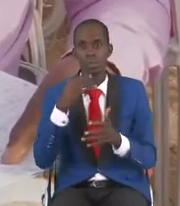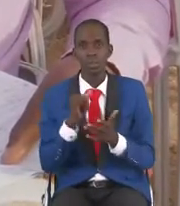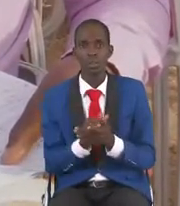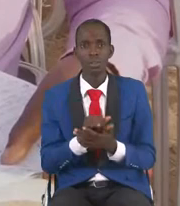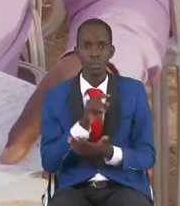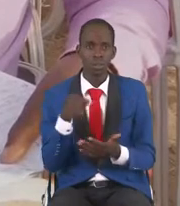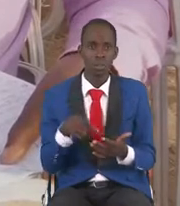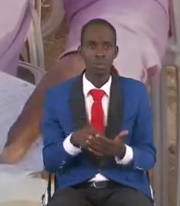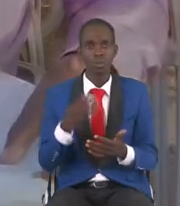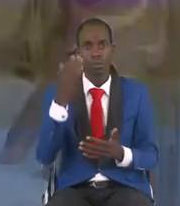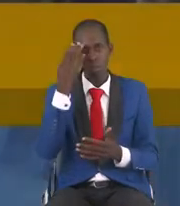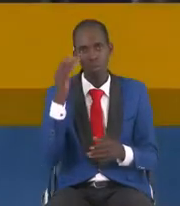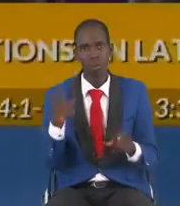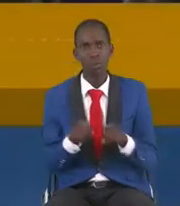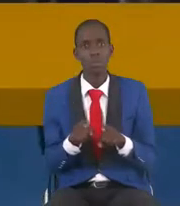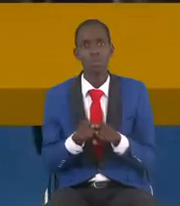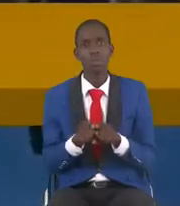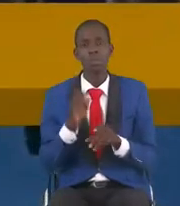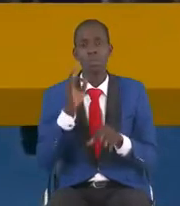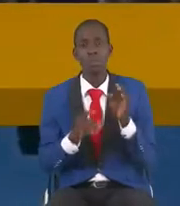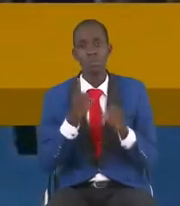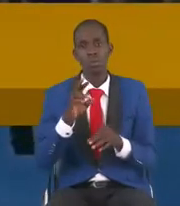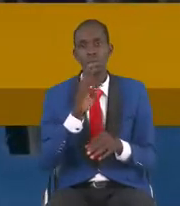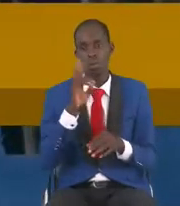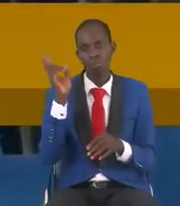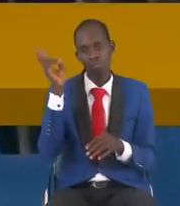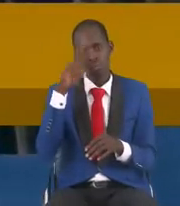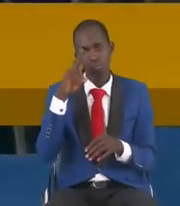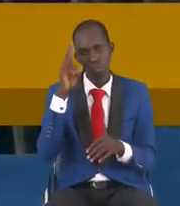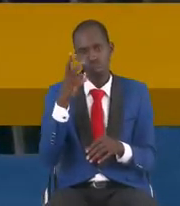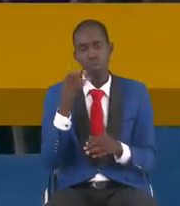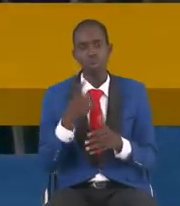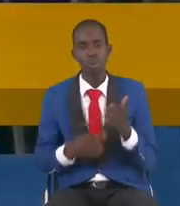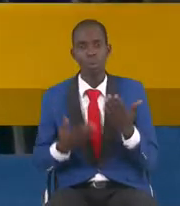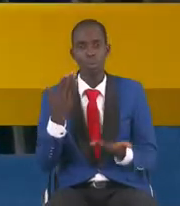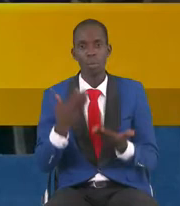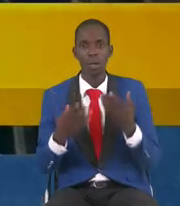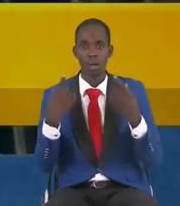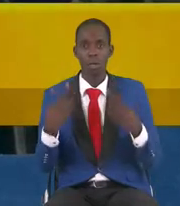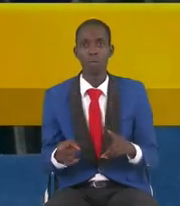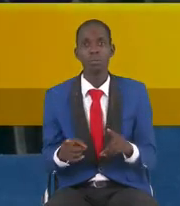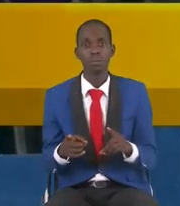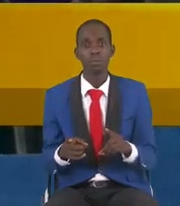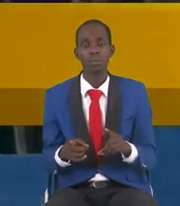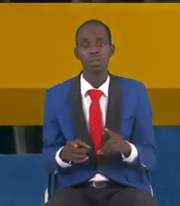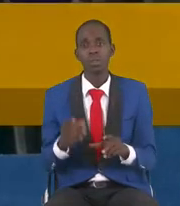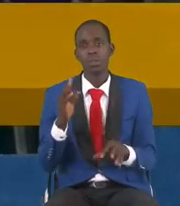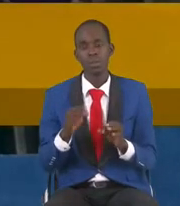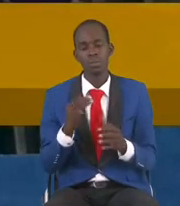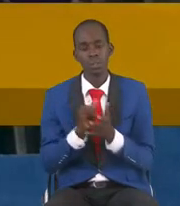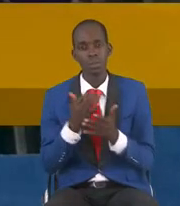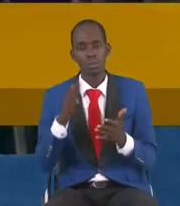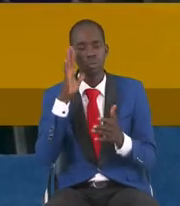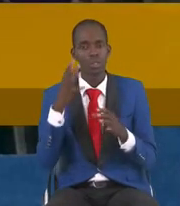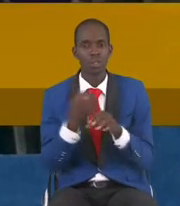also. If you're ignorant of what might happen, then that thing will take you by surprise.